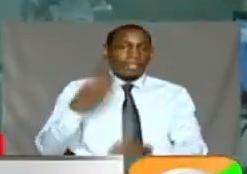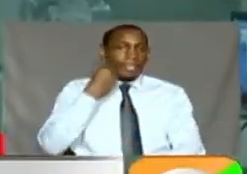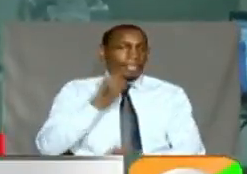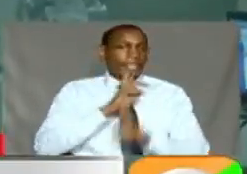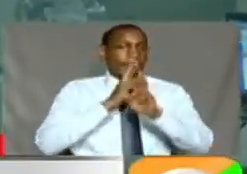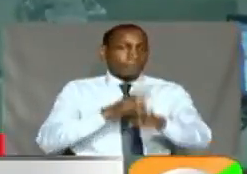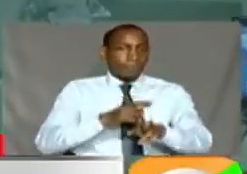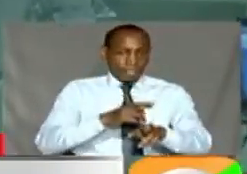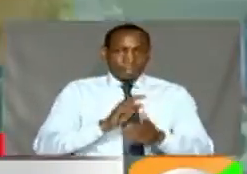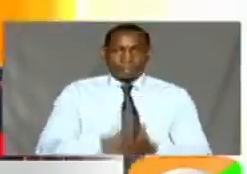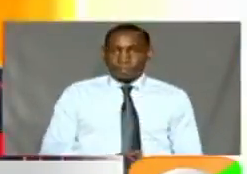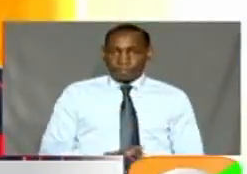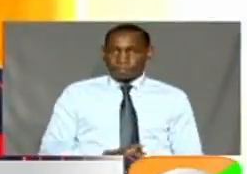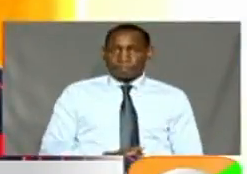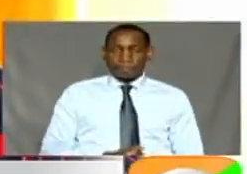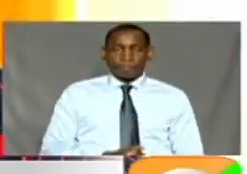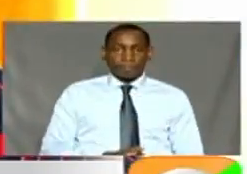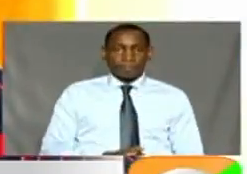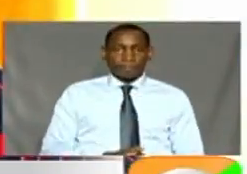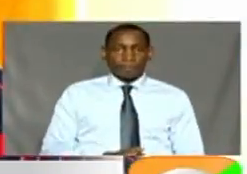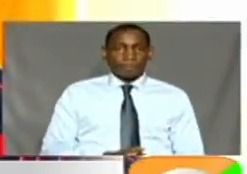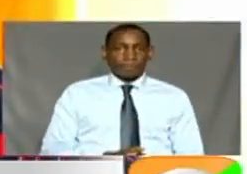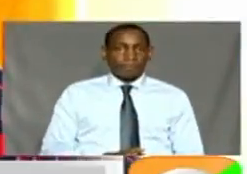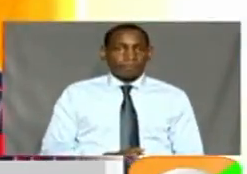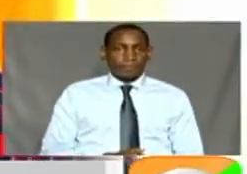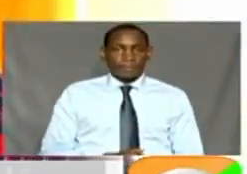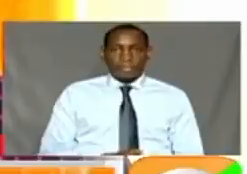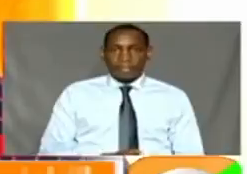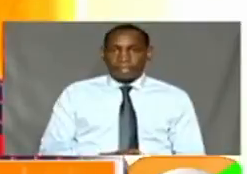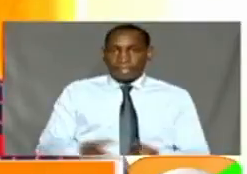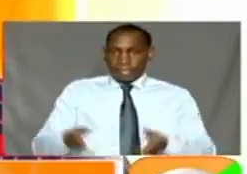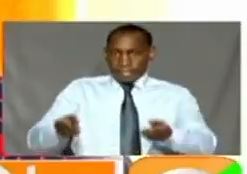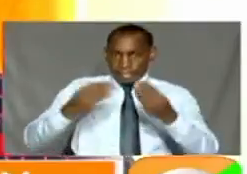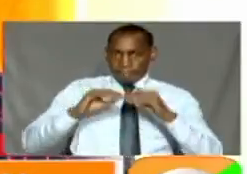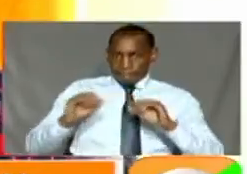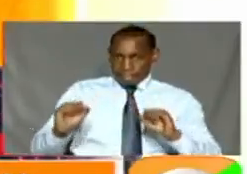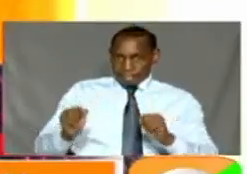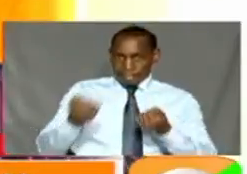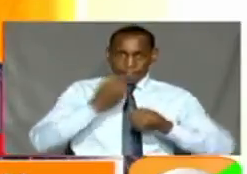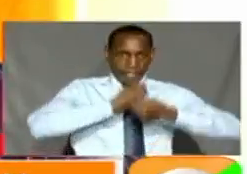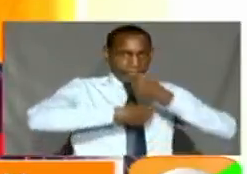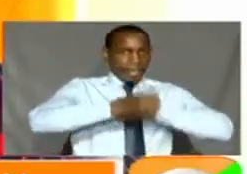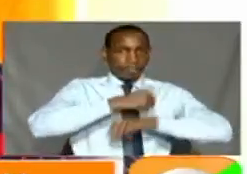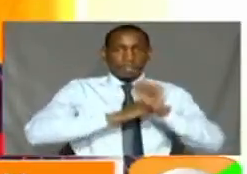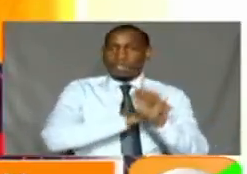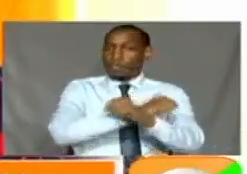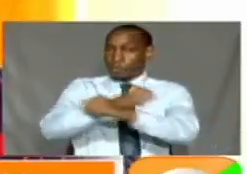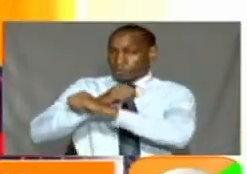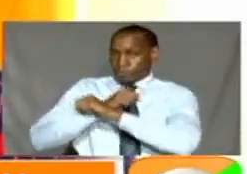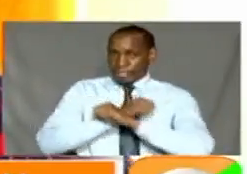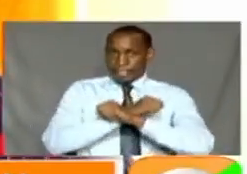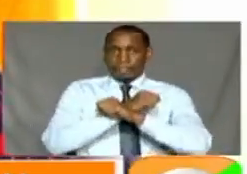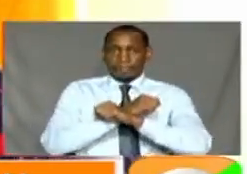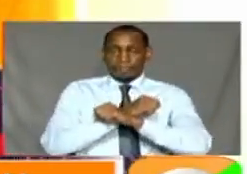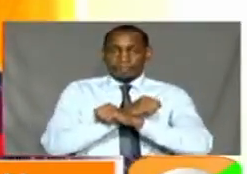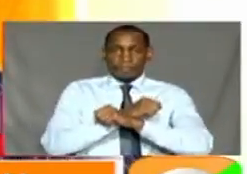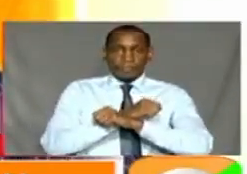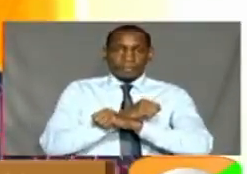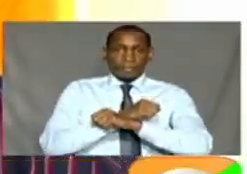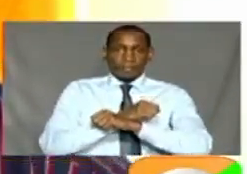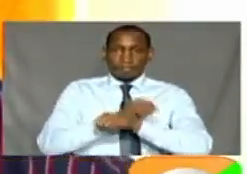reported in Wuhan. Tulikuwa tumepewa some safety measures ya kujikinga kutokana na